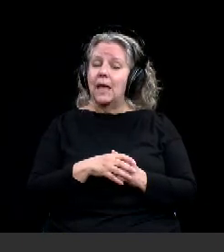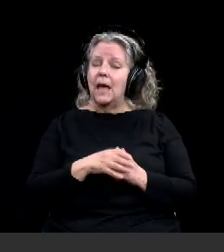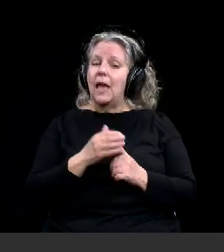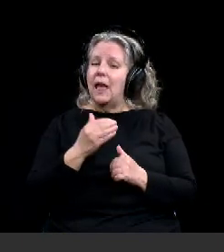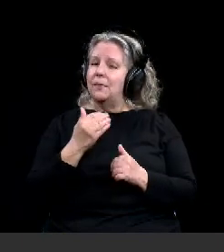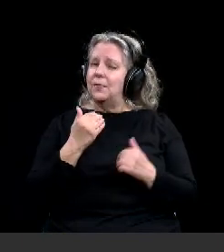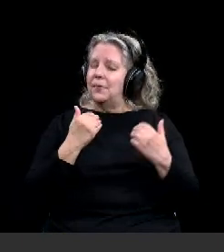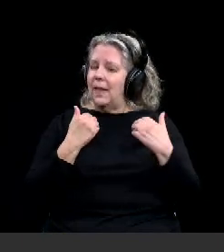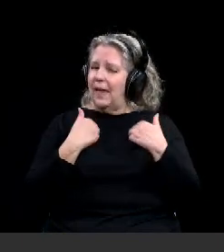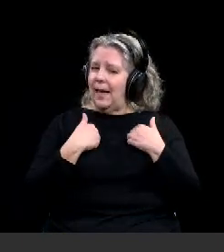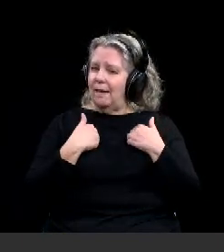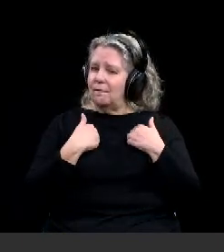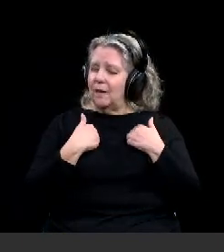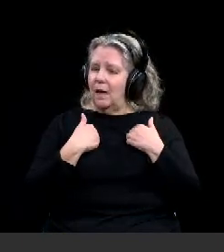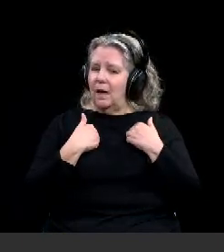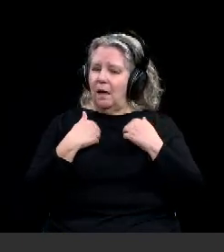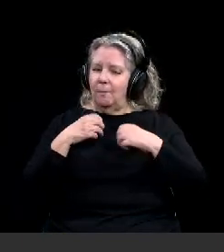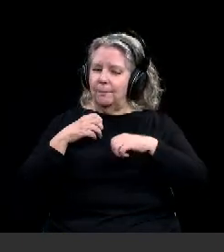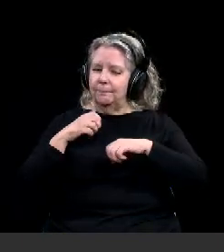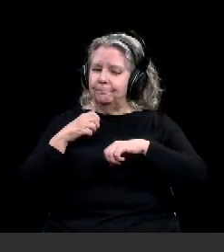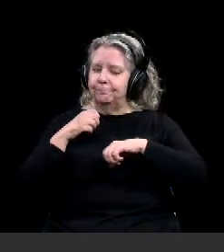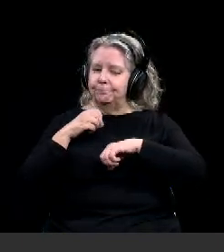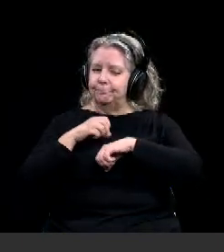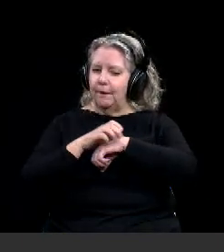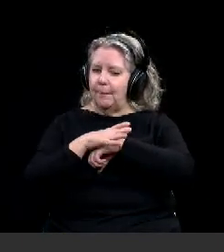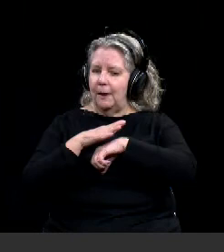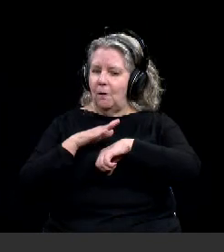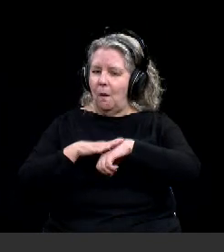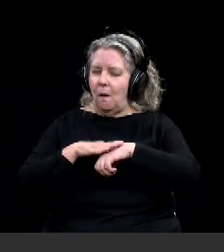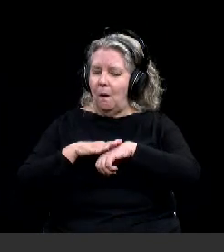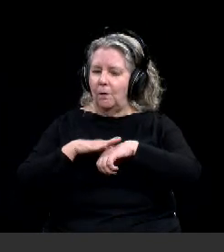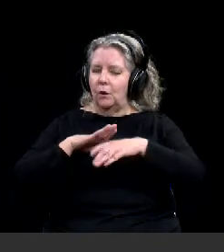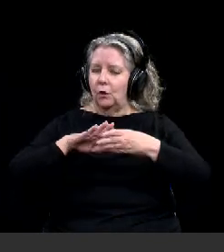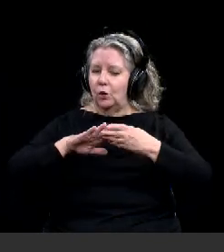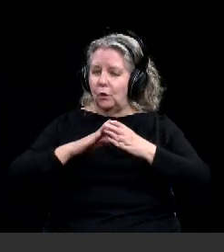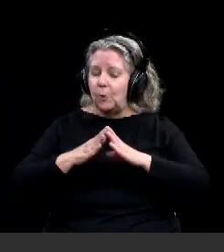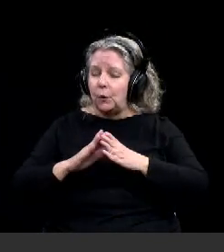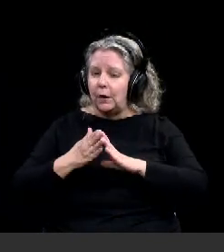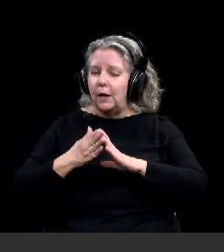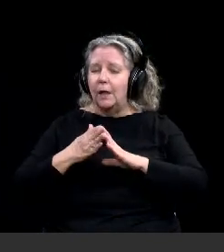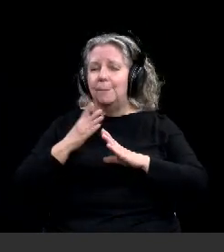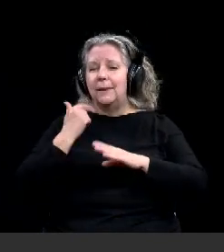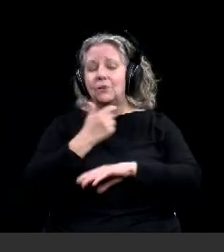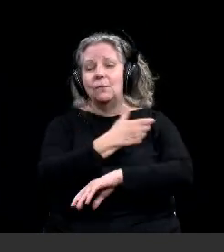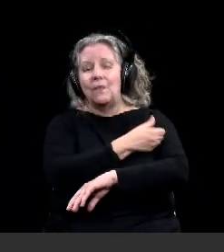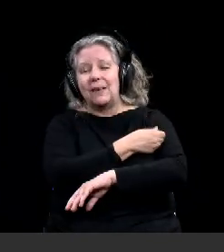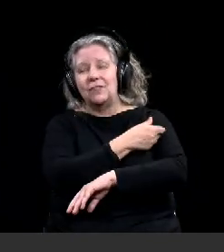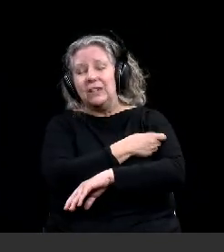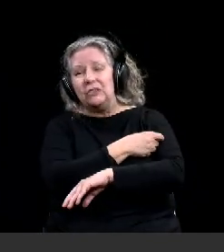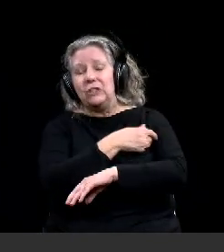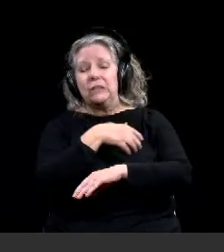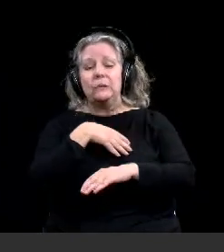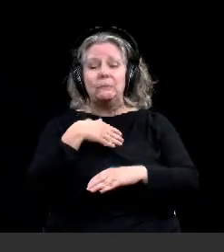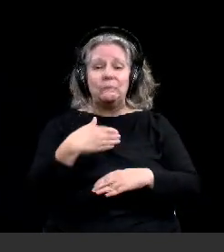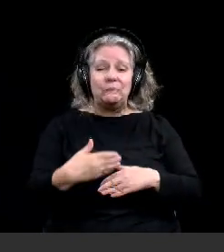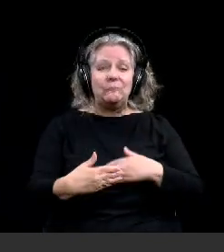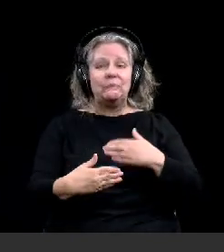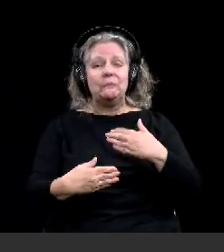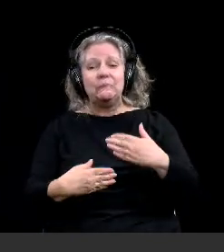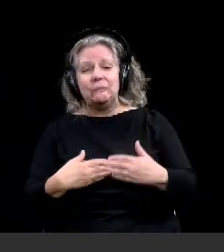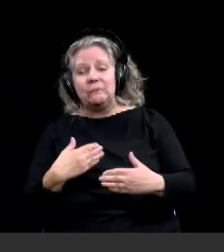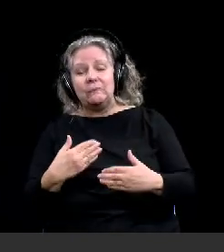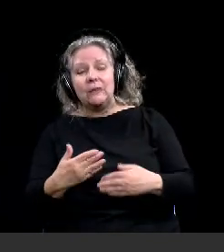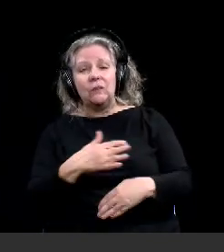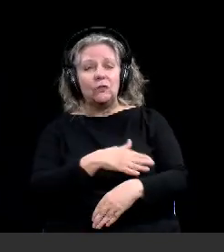happening relatively slowly, and what would that impact be of a slower vaccination rate in our area? Dr. Griggs, do you want to try to